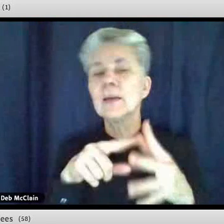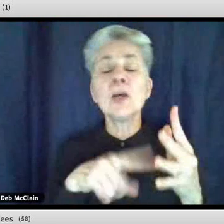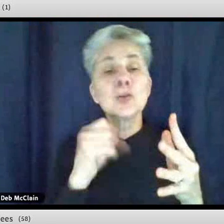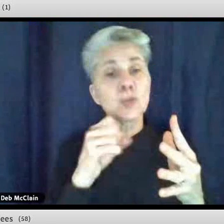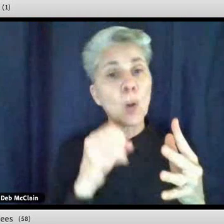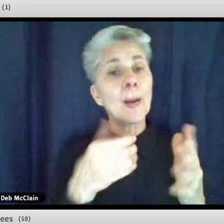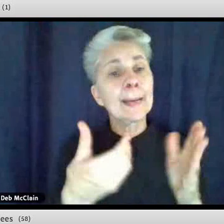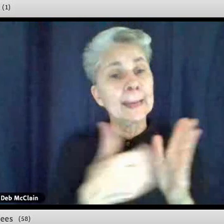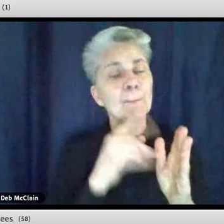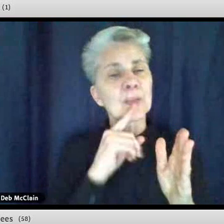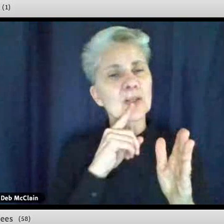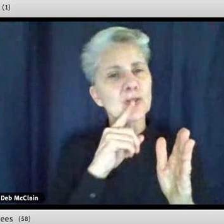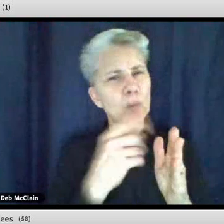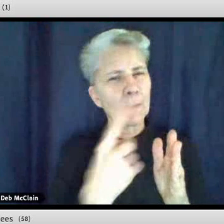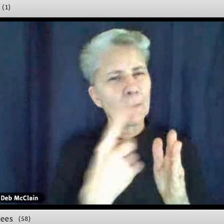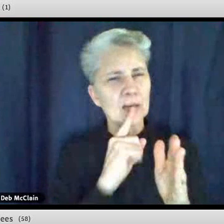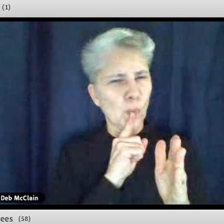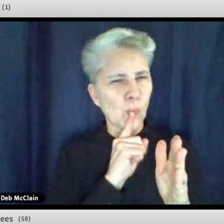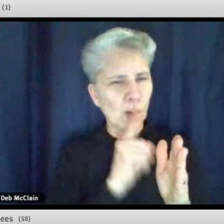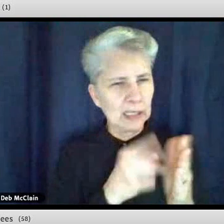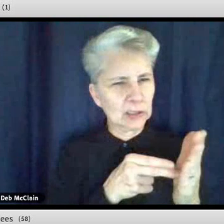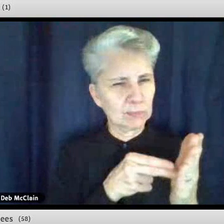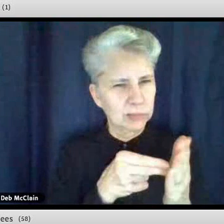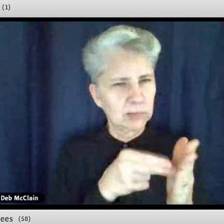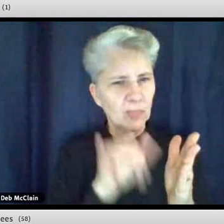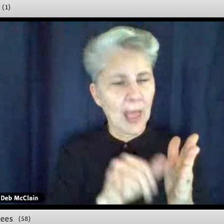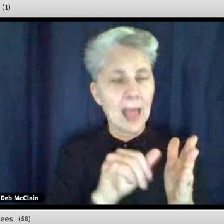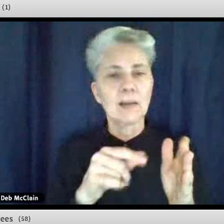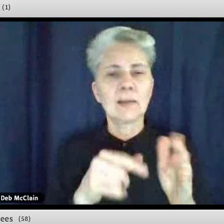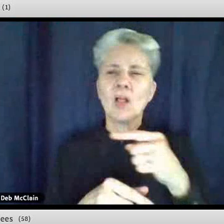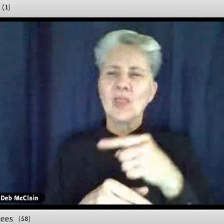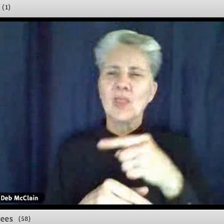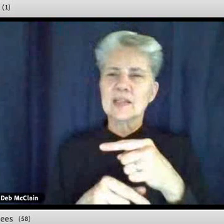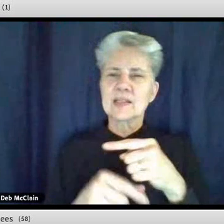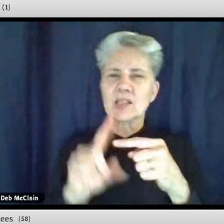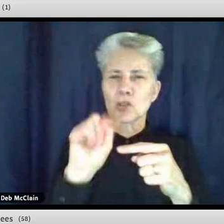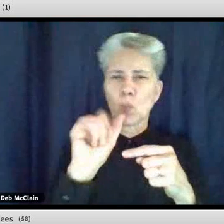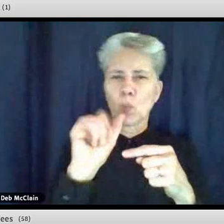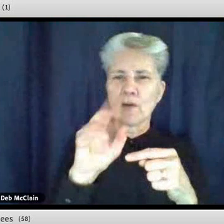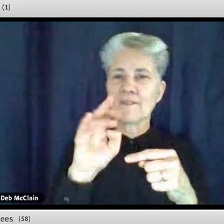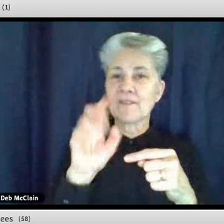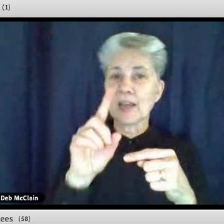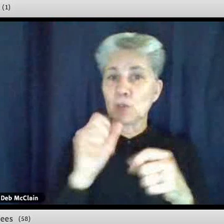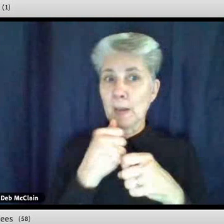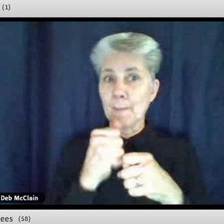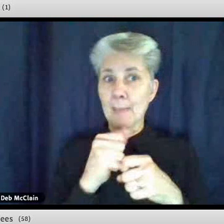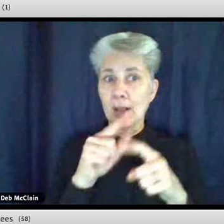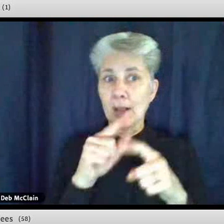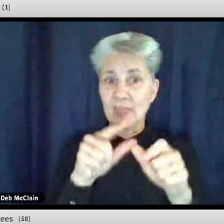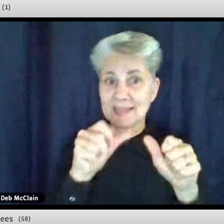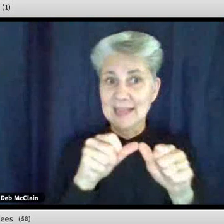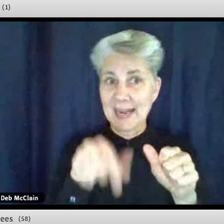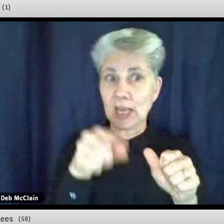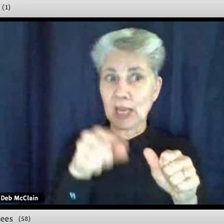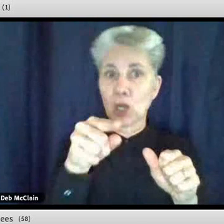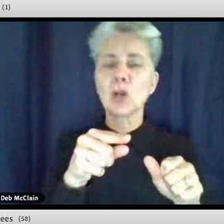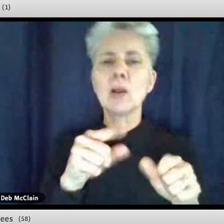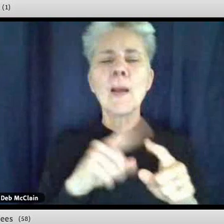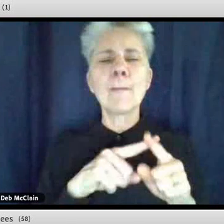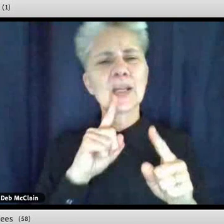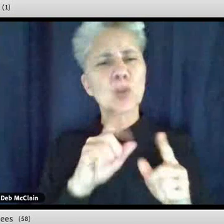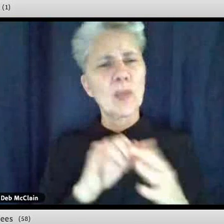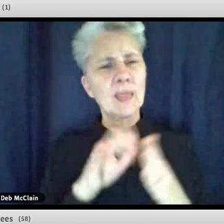also people coming trying to sell coronavirus tests. So again, you make sure somebody is real. So this is a